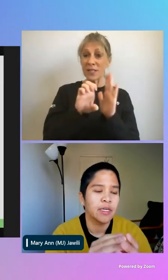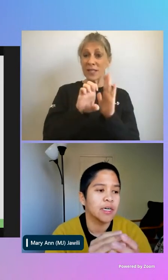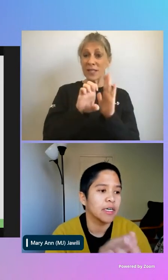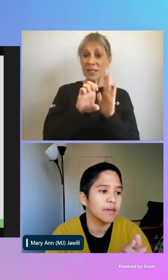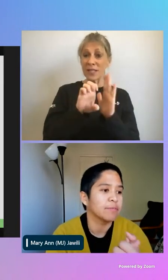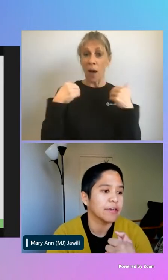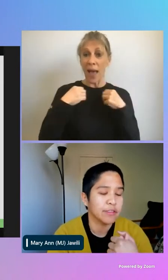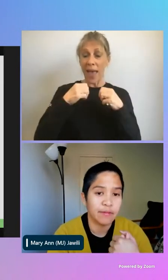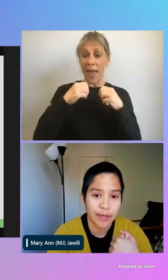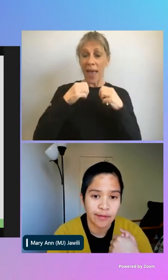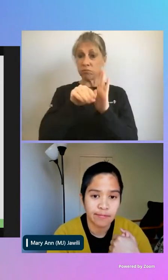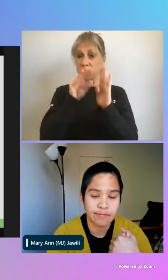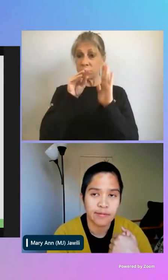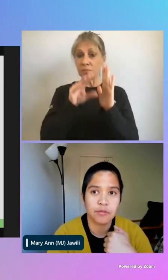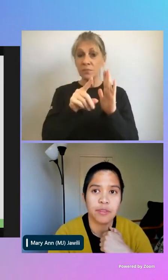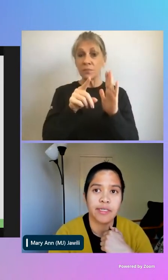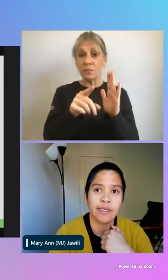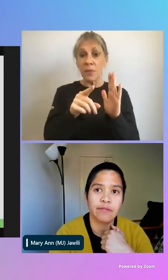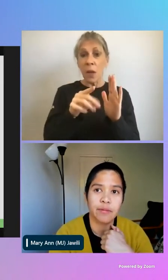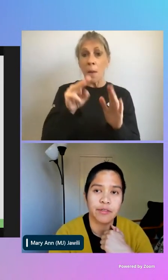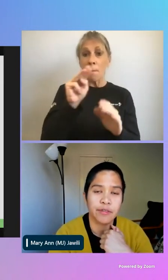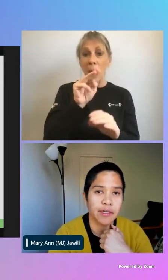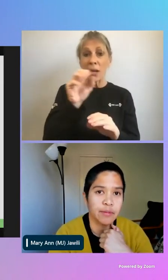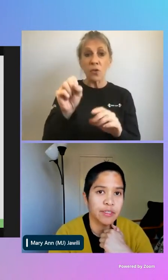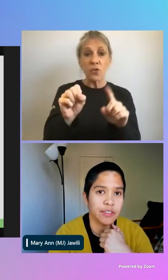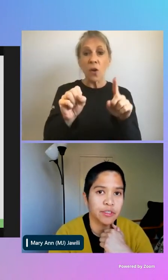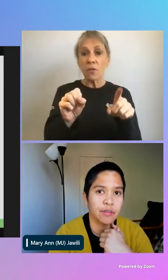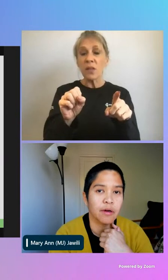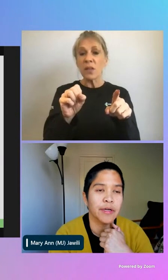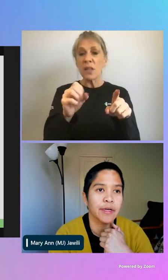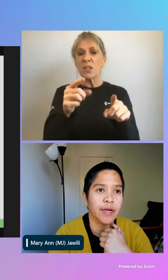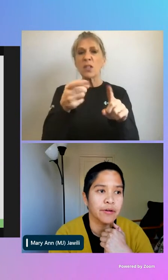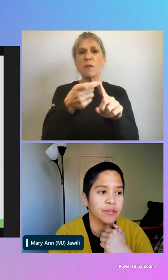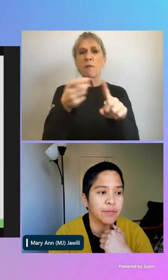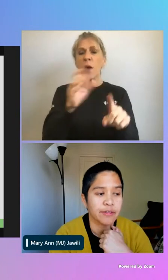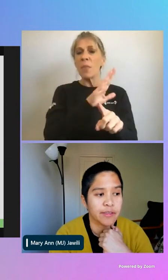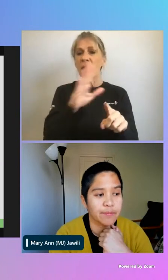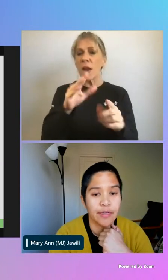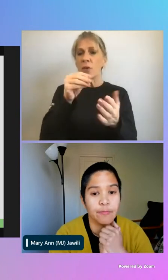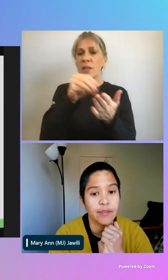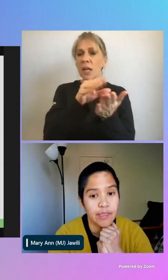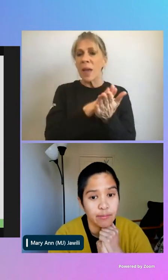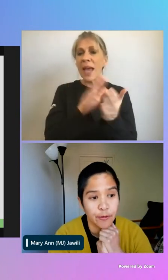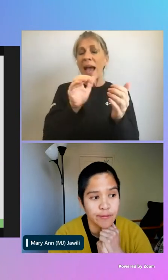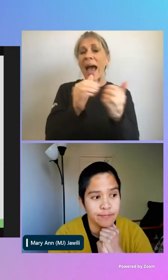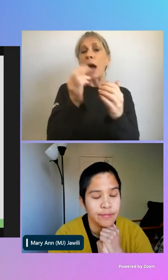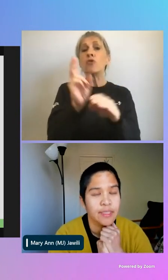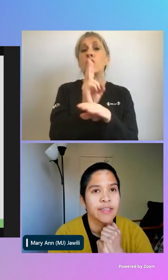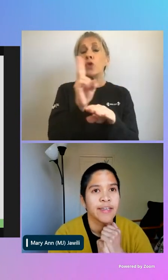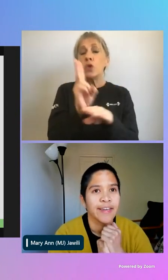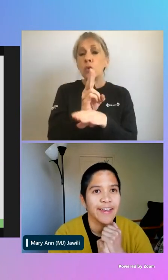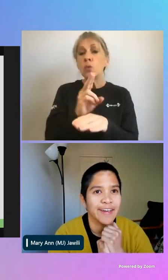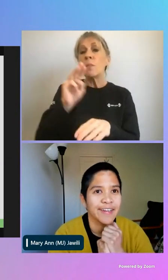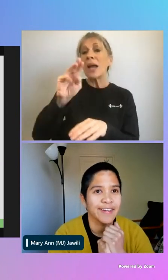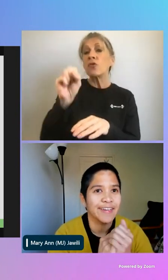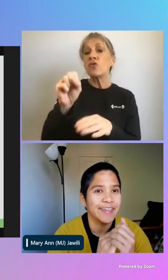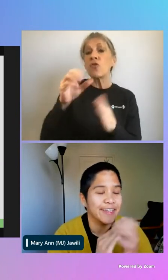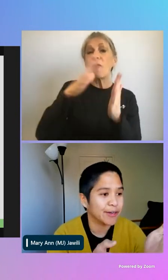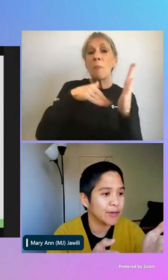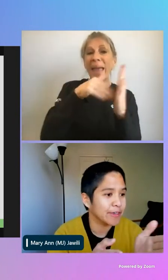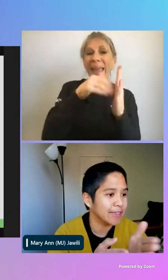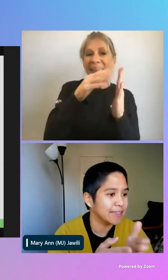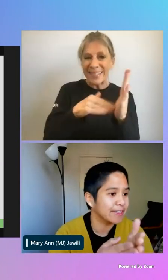screenshot of Microsoft Paint. This was taken from their documentation on how to use Microsoft Paint with a keyboard.